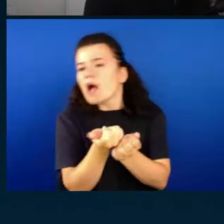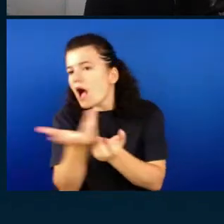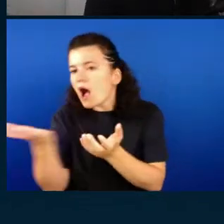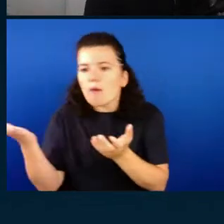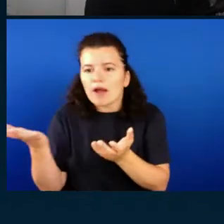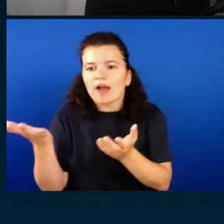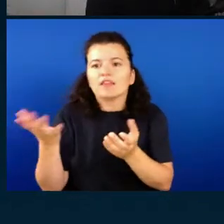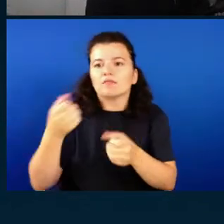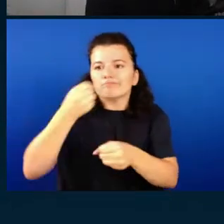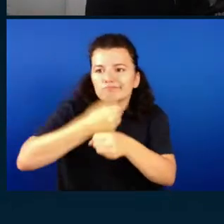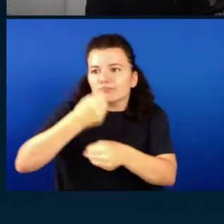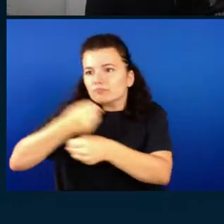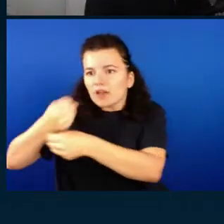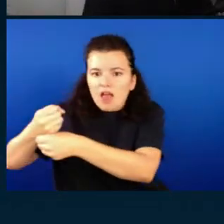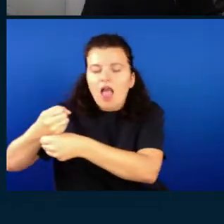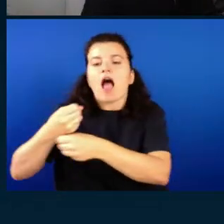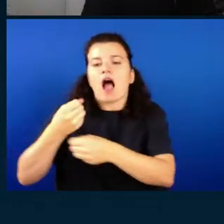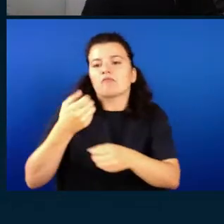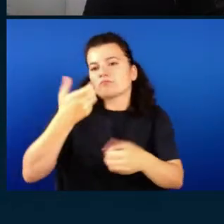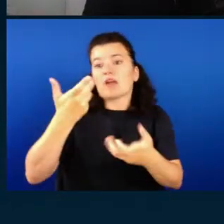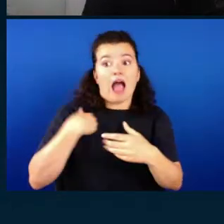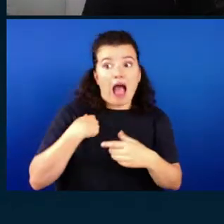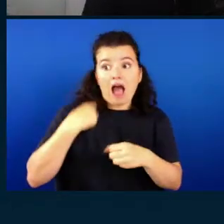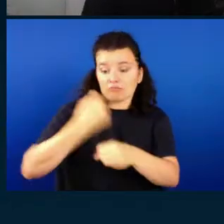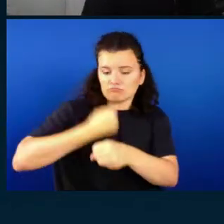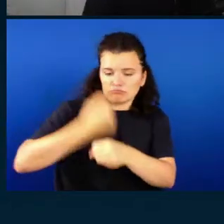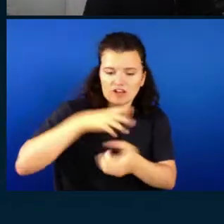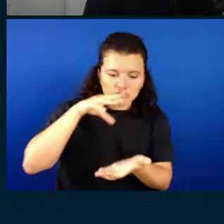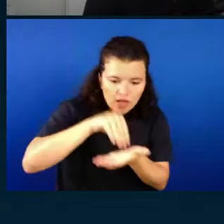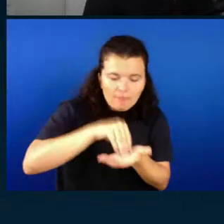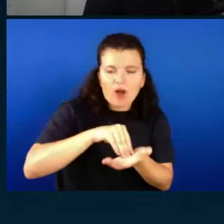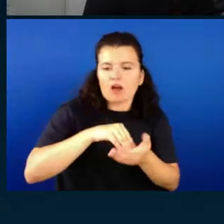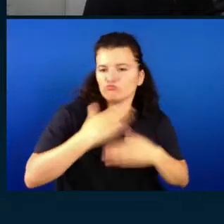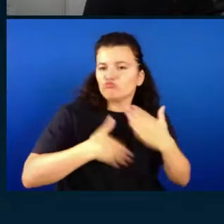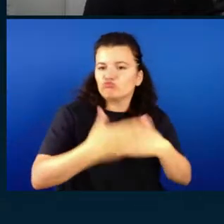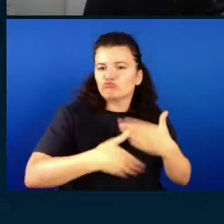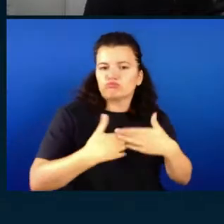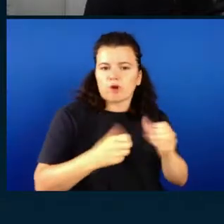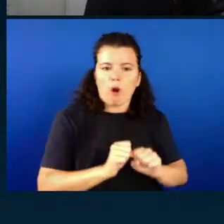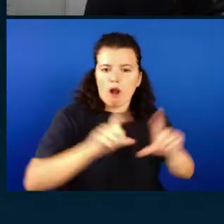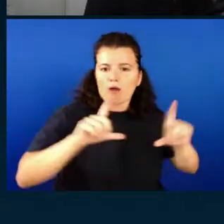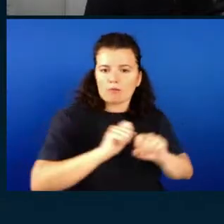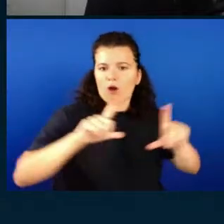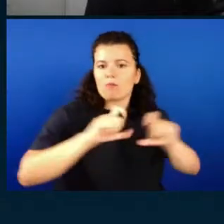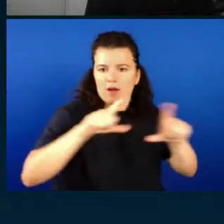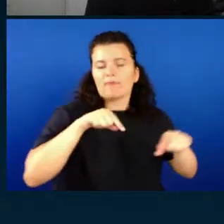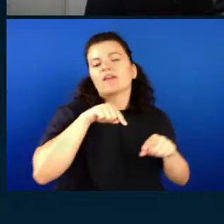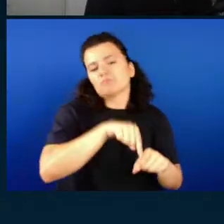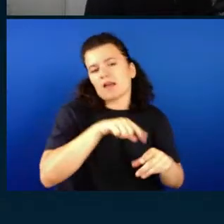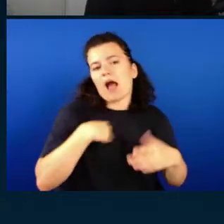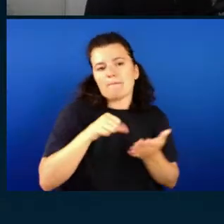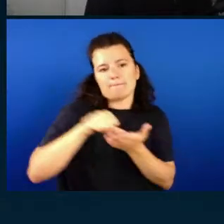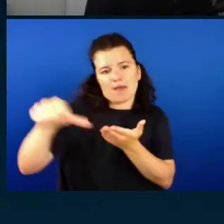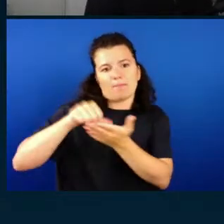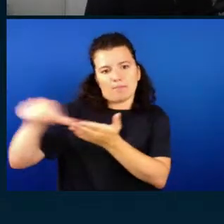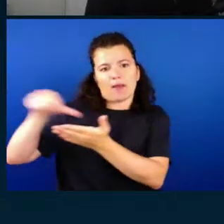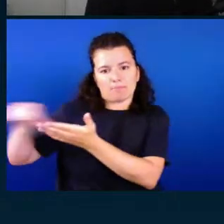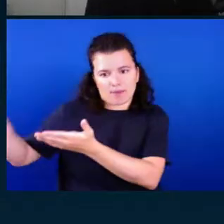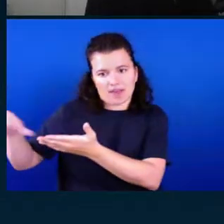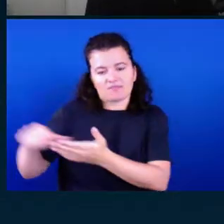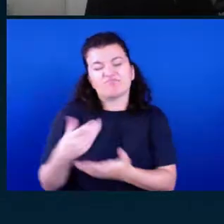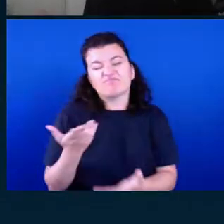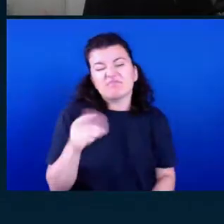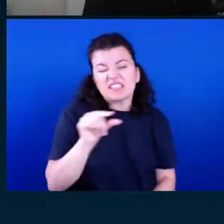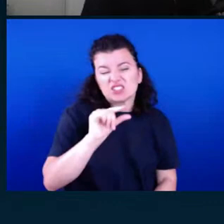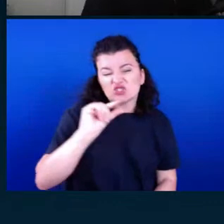the function app, you do not pay for it. Even with this plan, it's objectively cheap. It's really